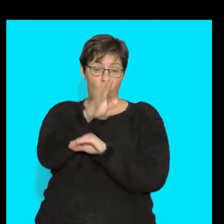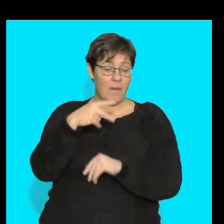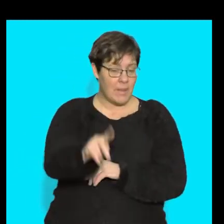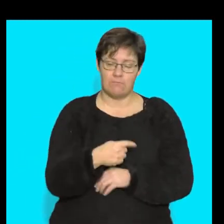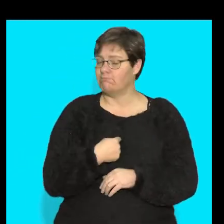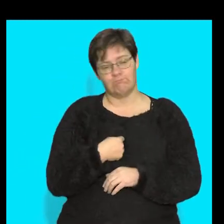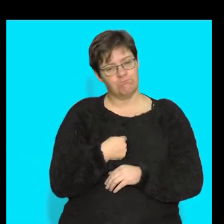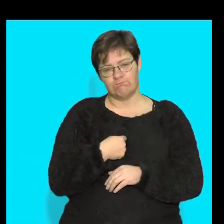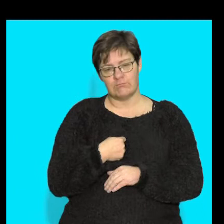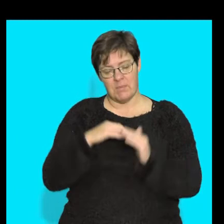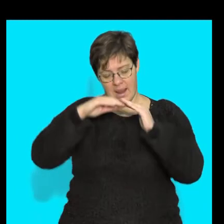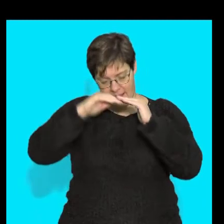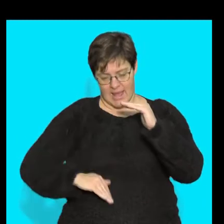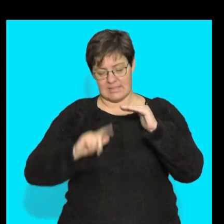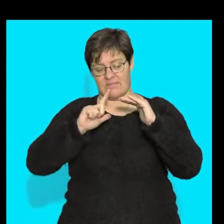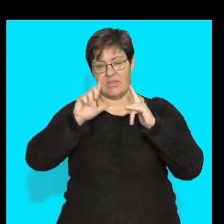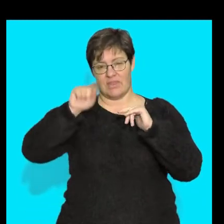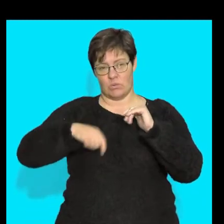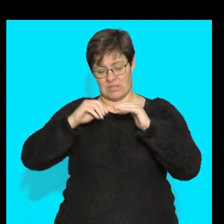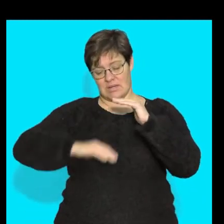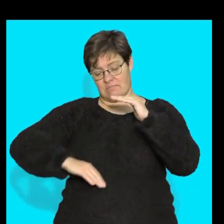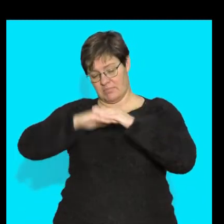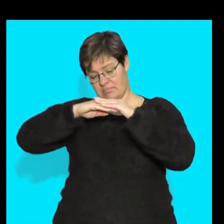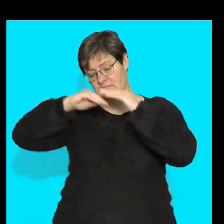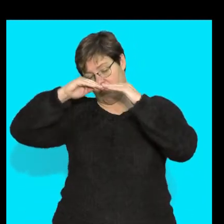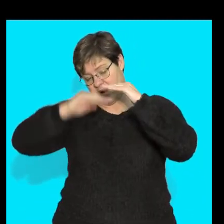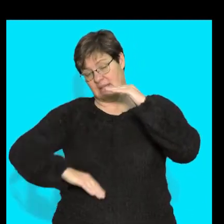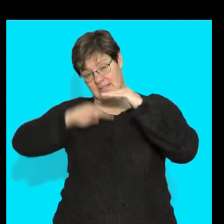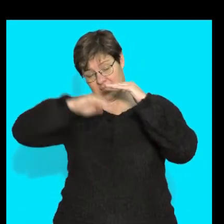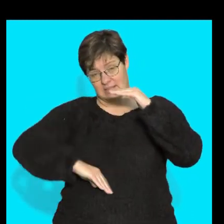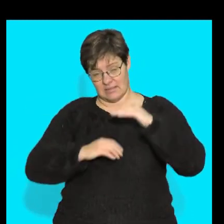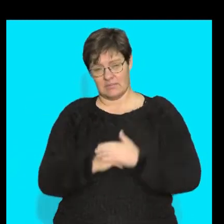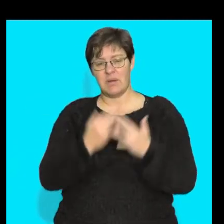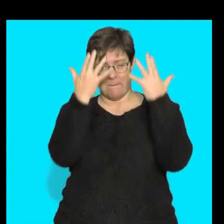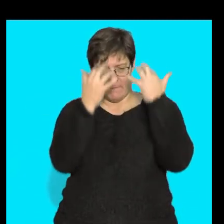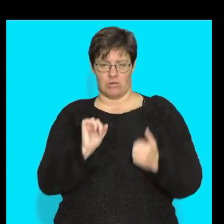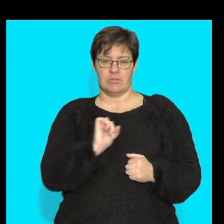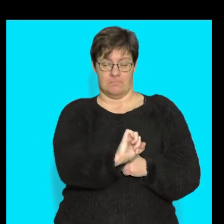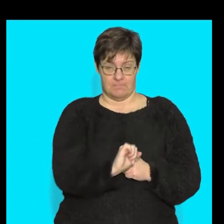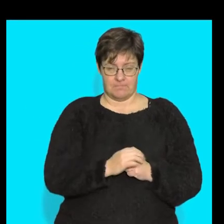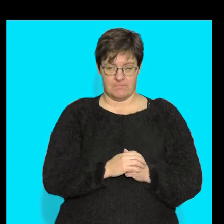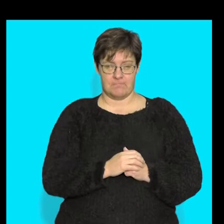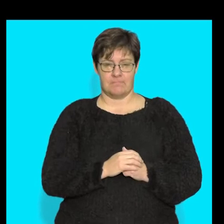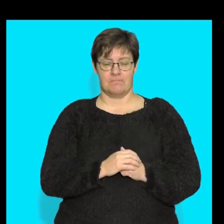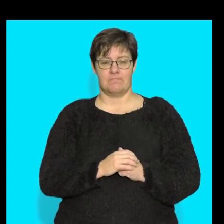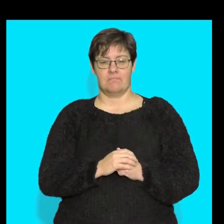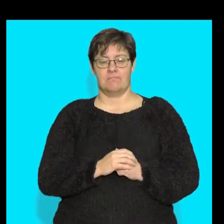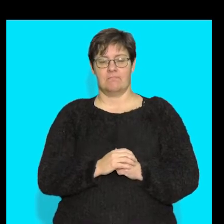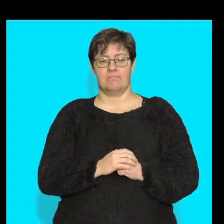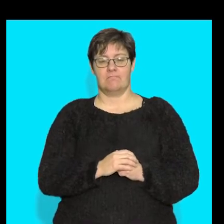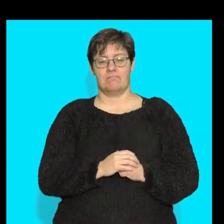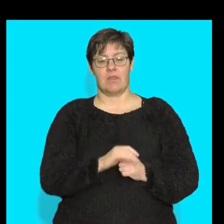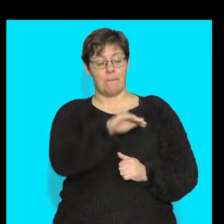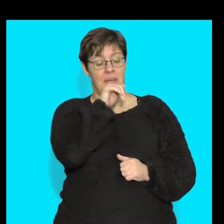7,000 as a monthly payment because that's maybe my budget at the time. That's what Mavis is doing. Now, Bank